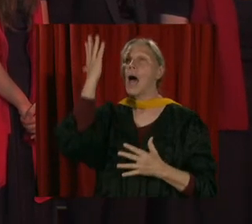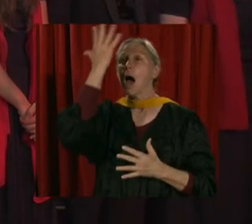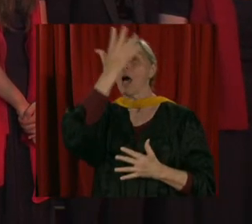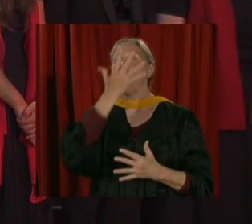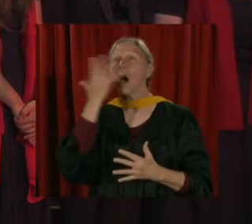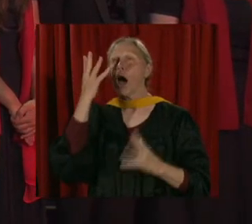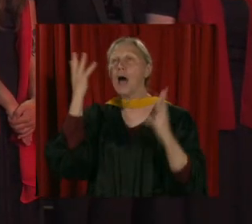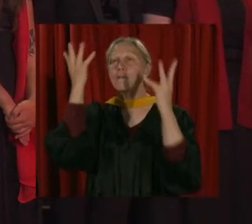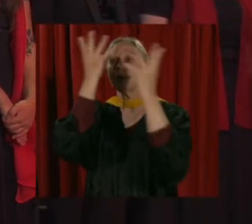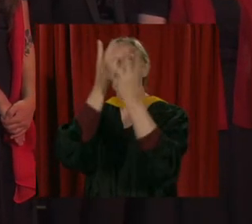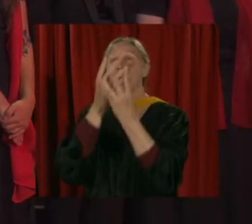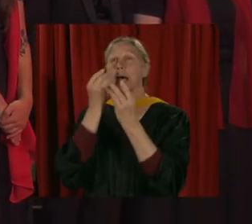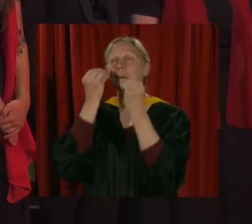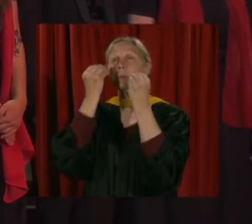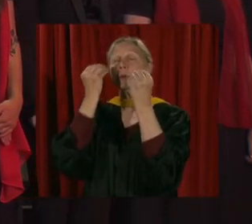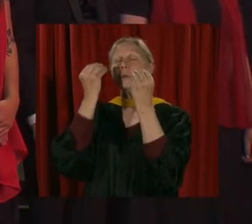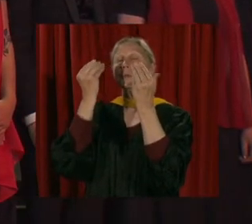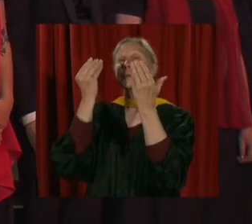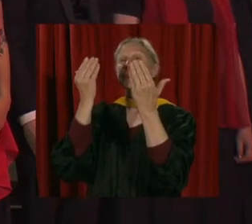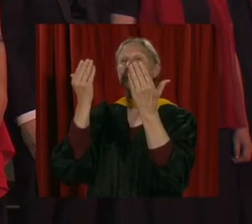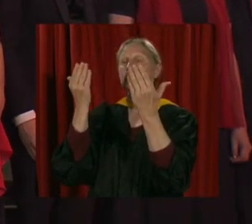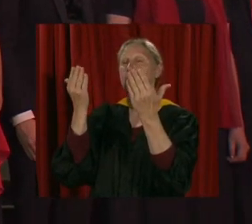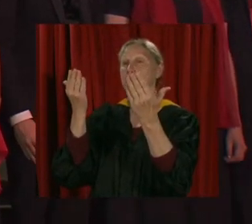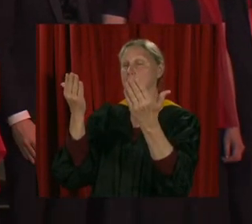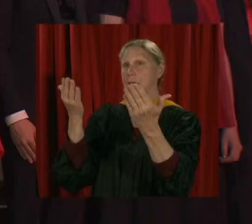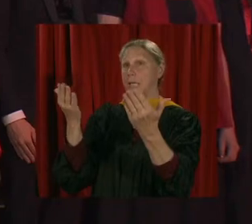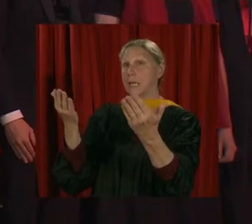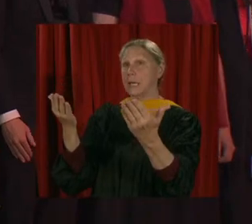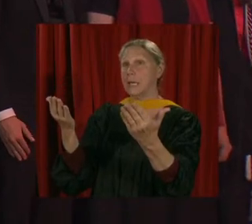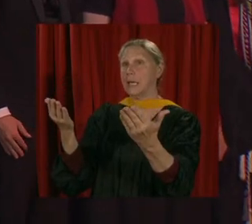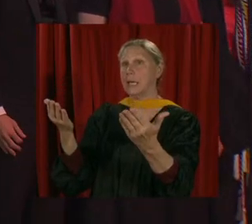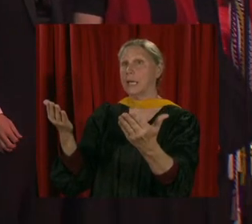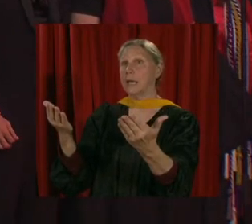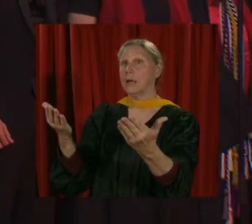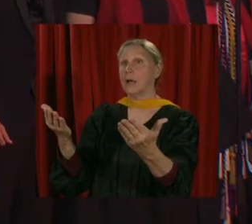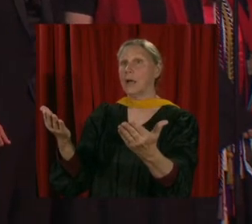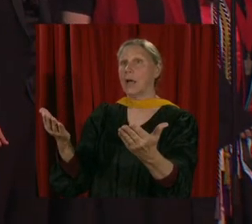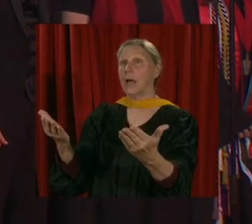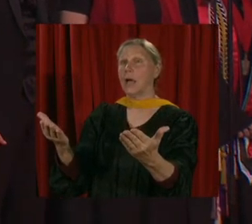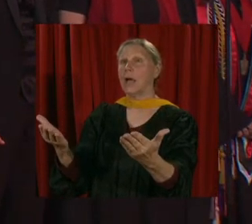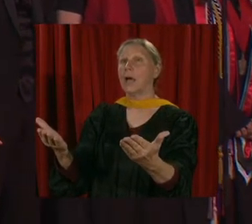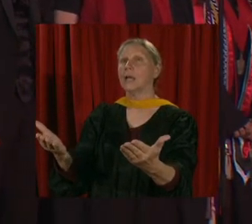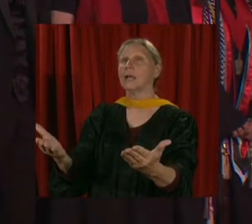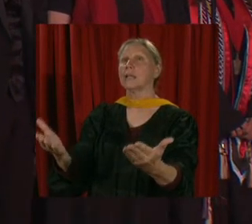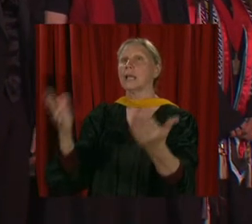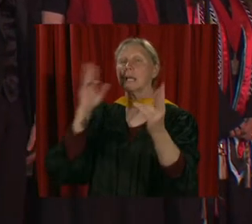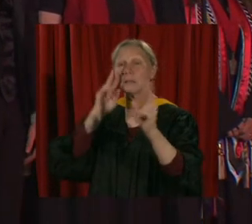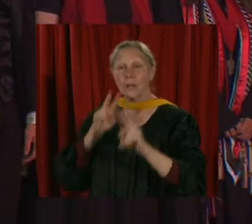Oh,